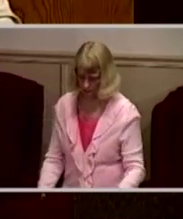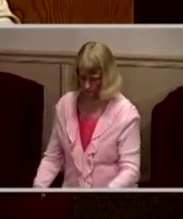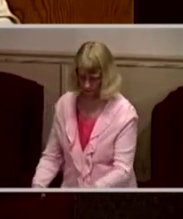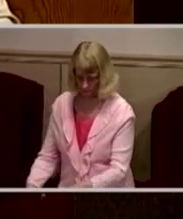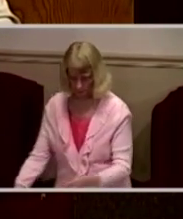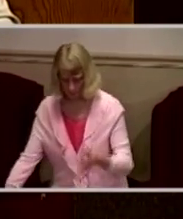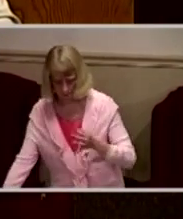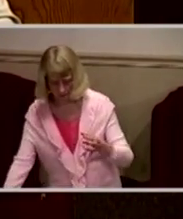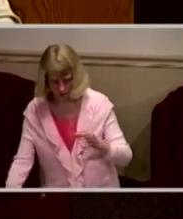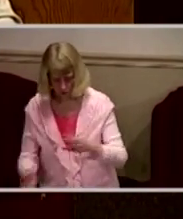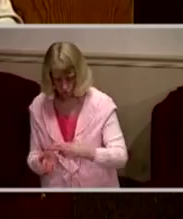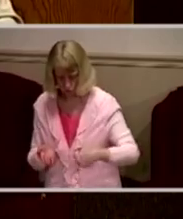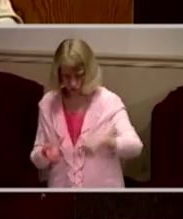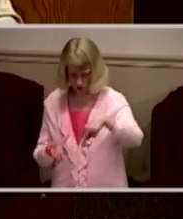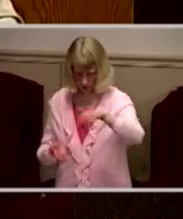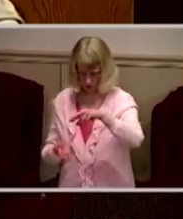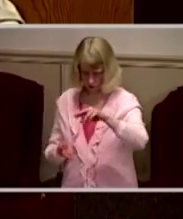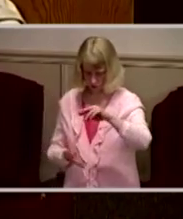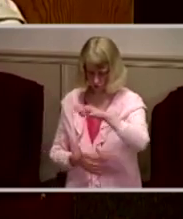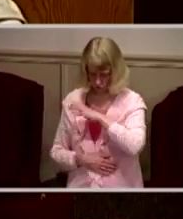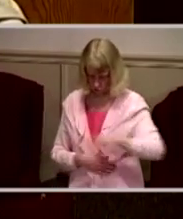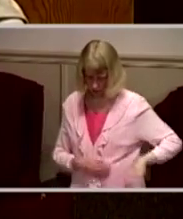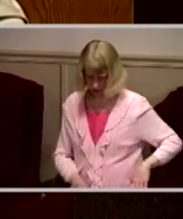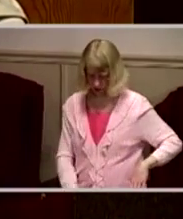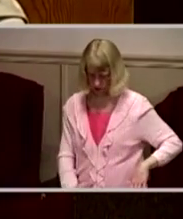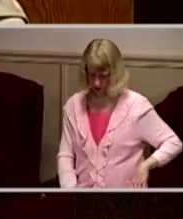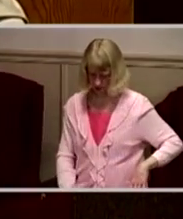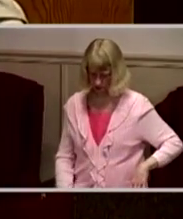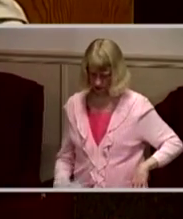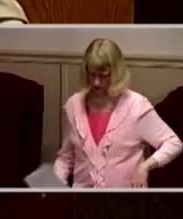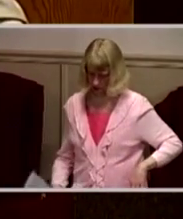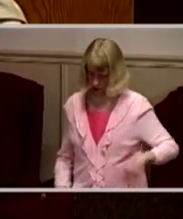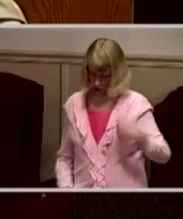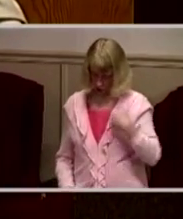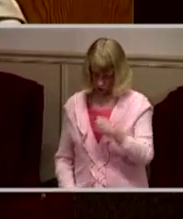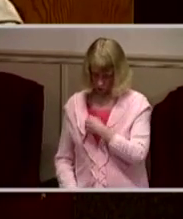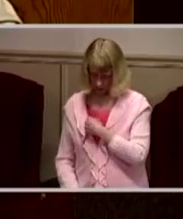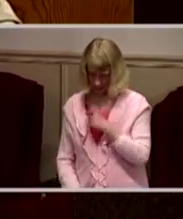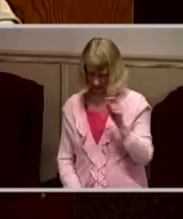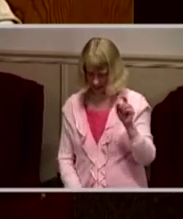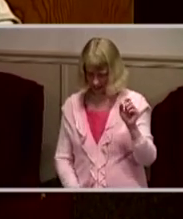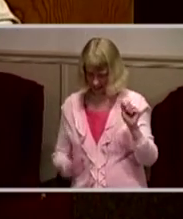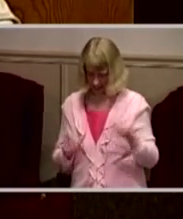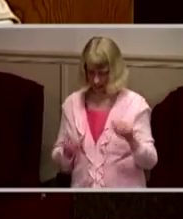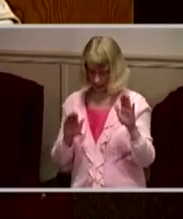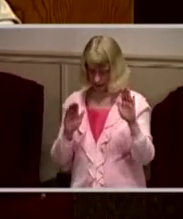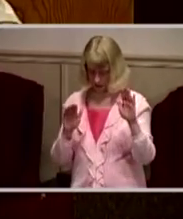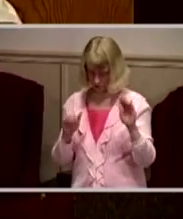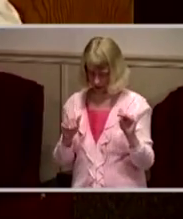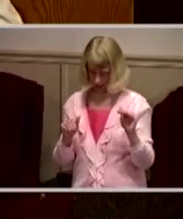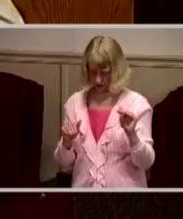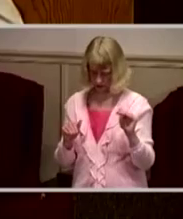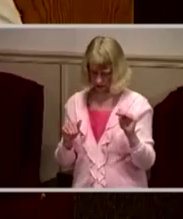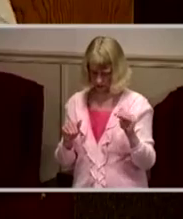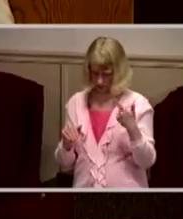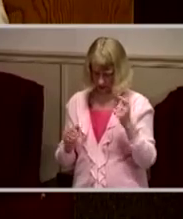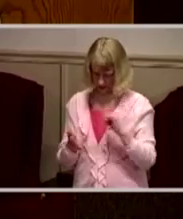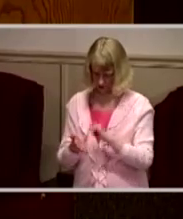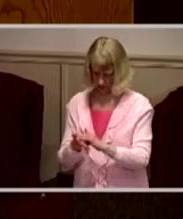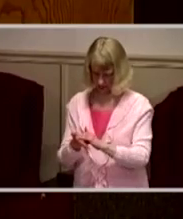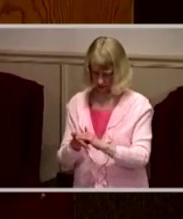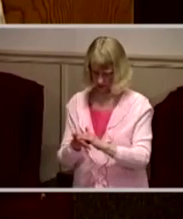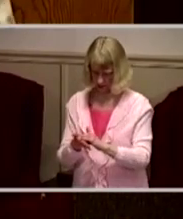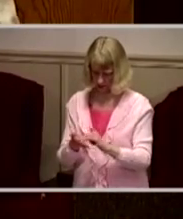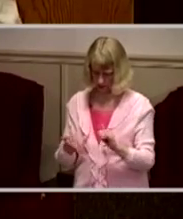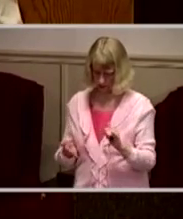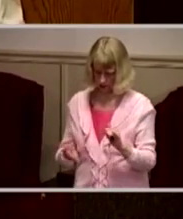resurrection of Christ and talks about what we can expect because of the resurrection of Christ, and that